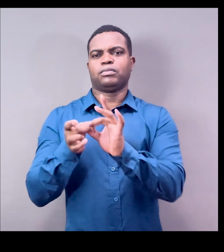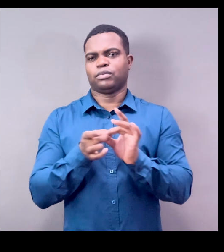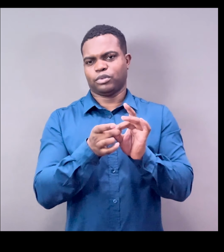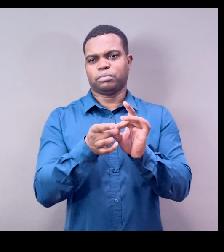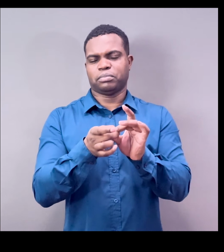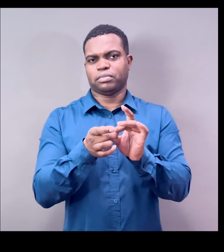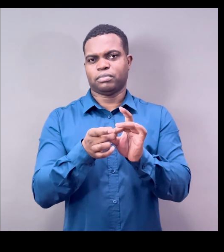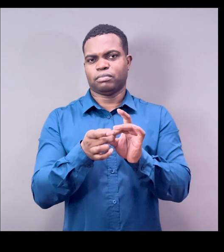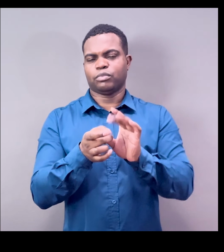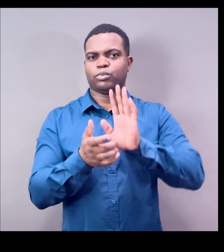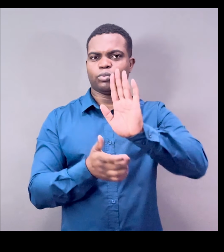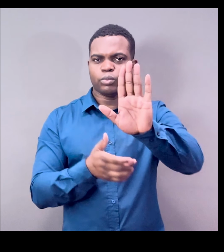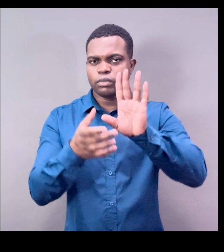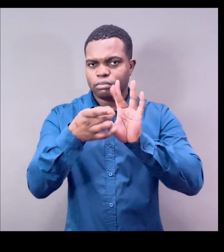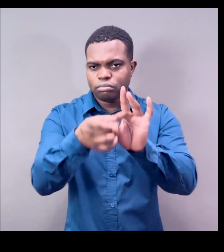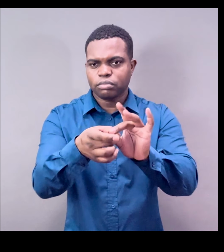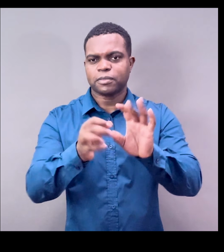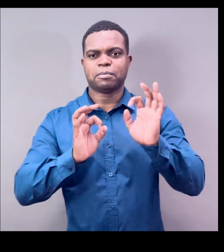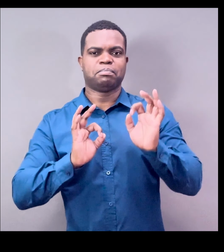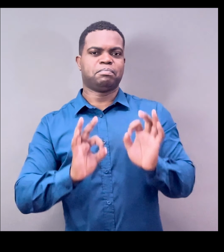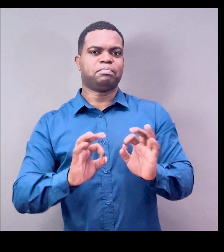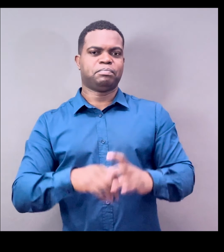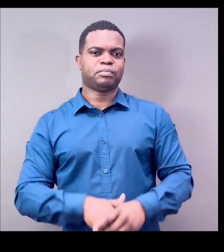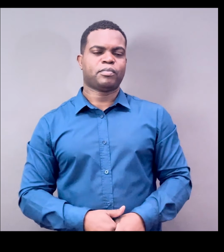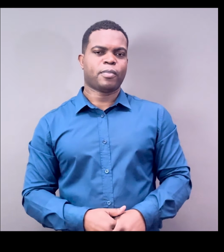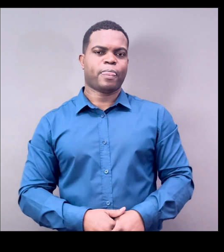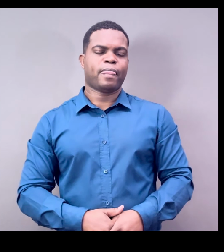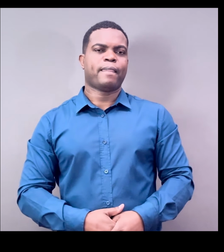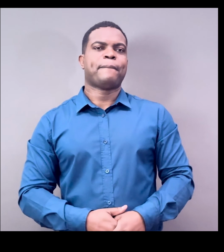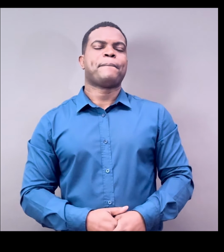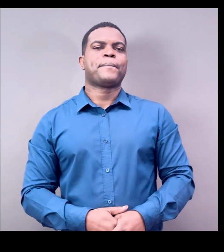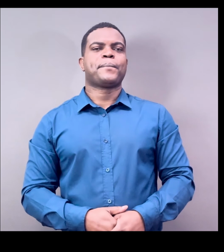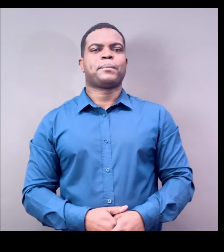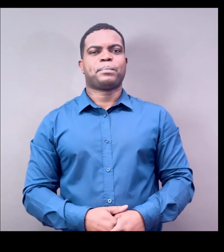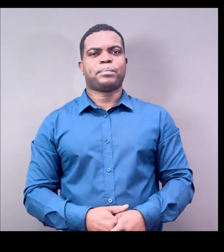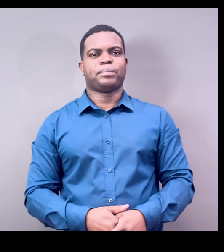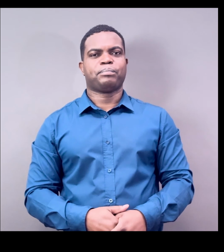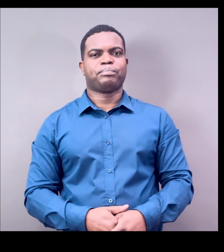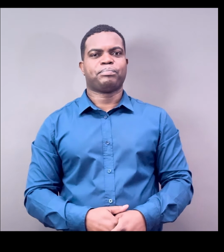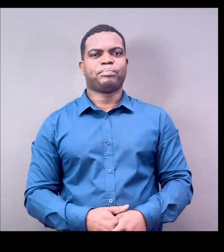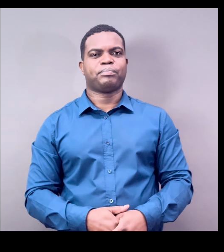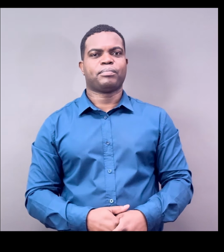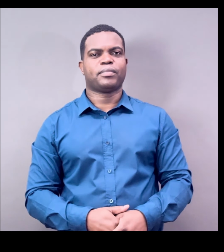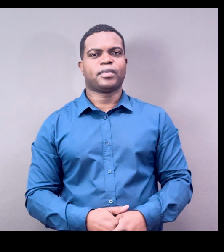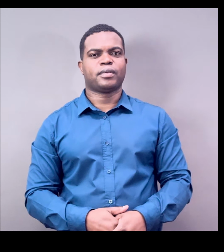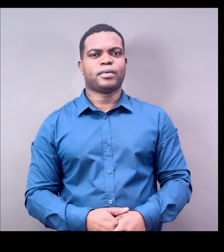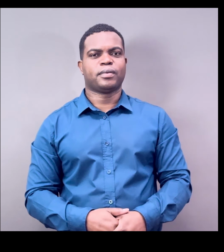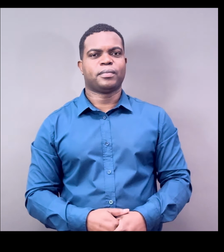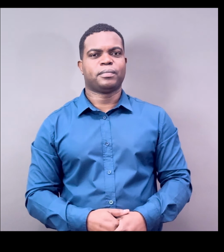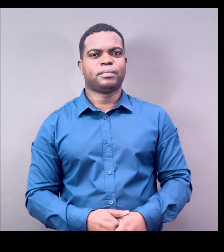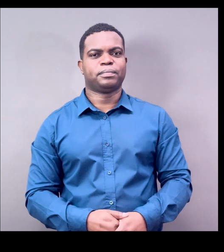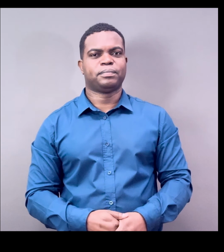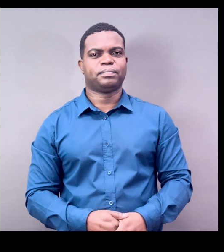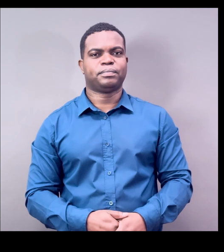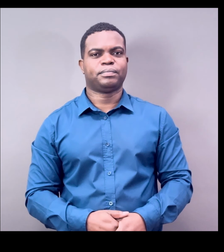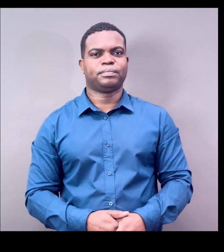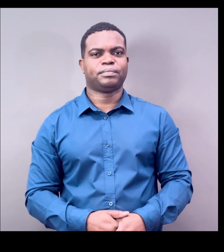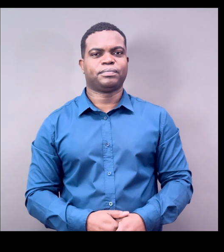relationship or who have a relationship in some way should also be tailored towards the other